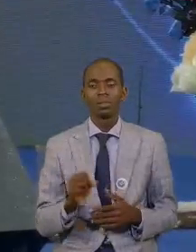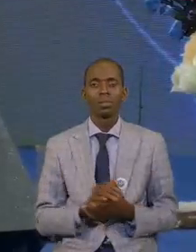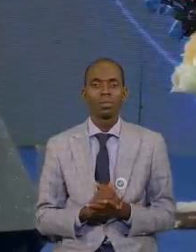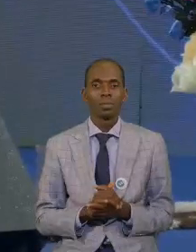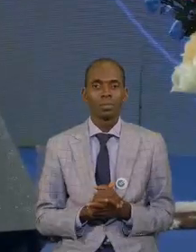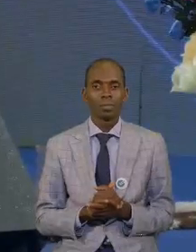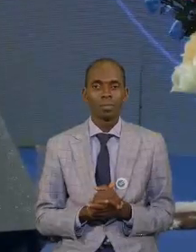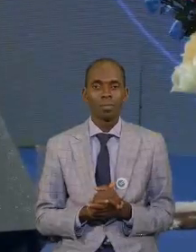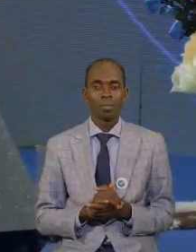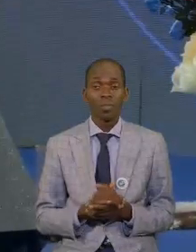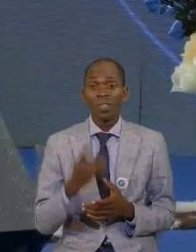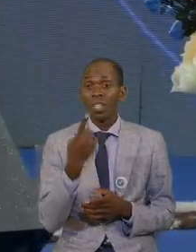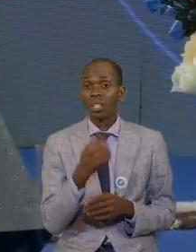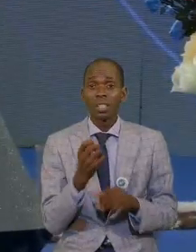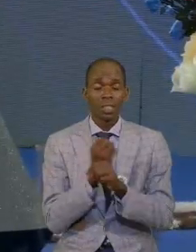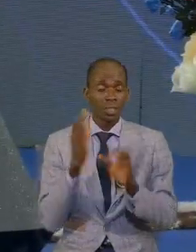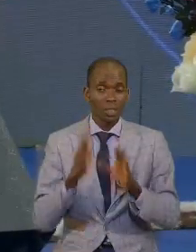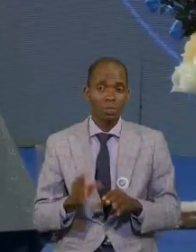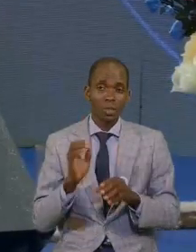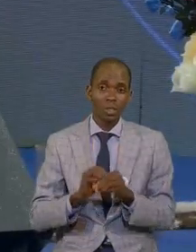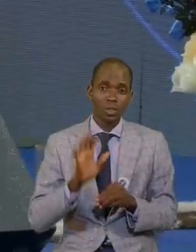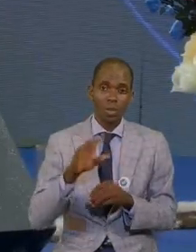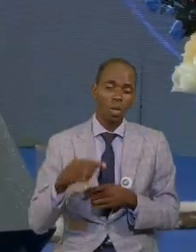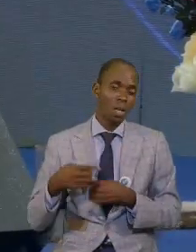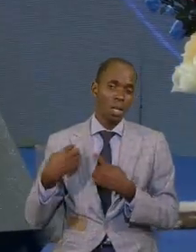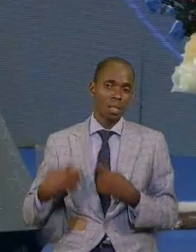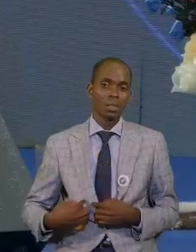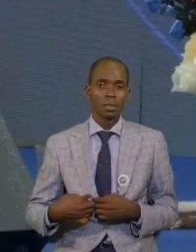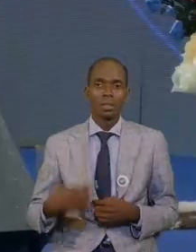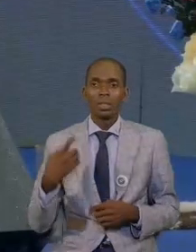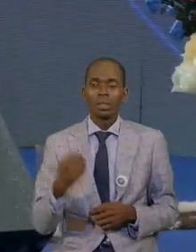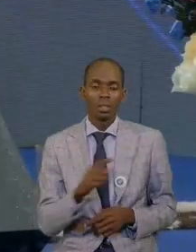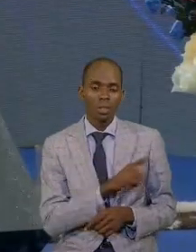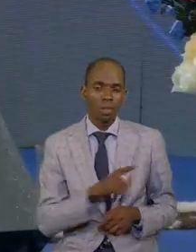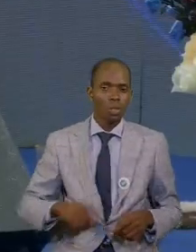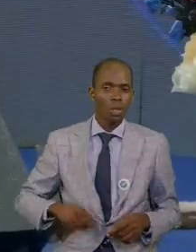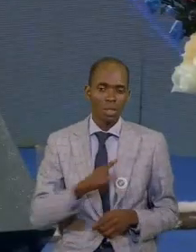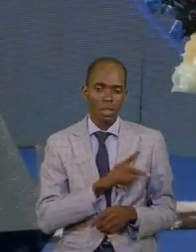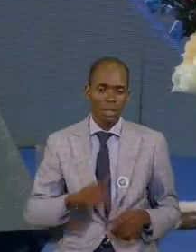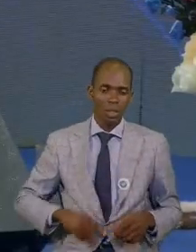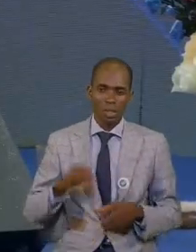The Savior in your heart. The Lord, the King in your heart.